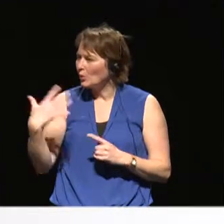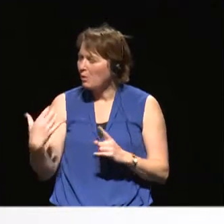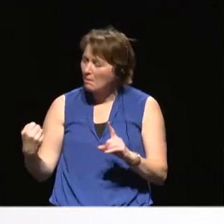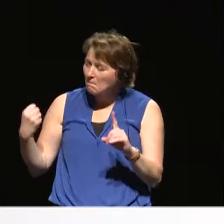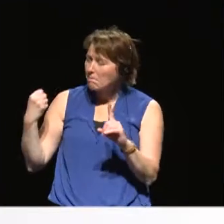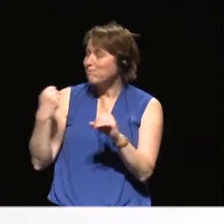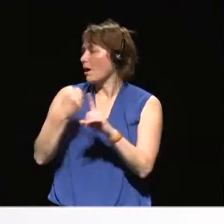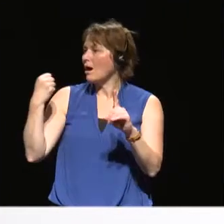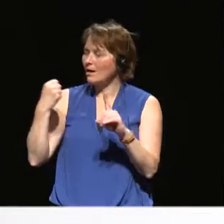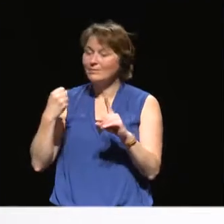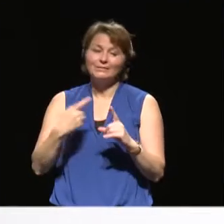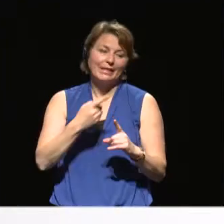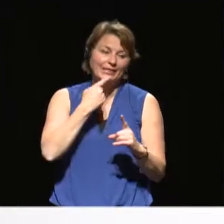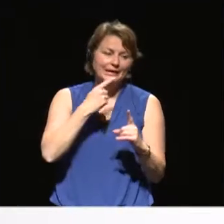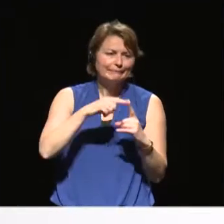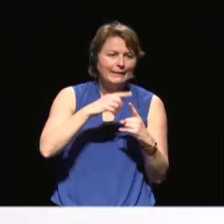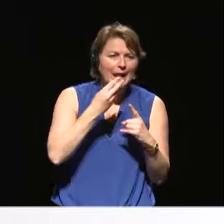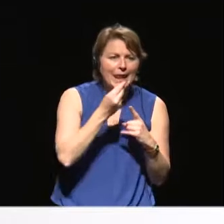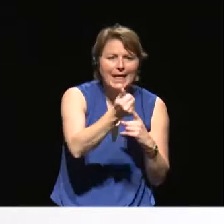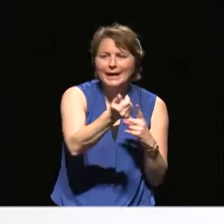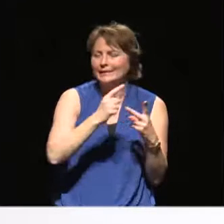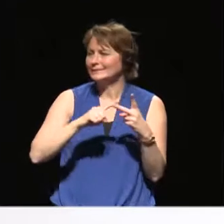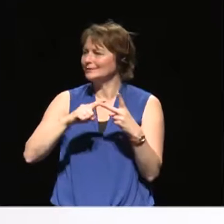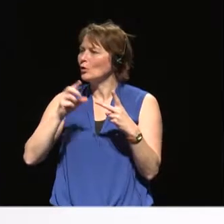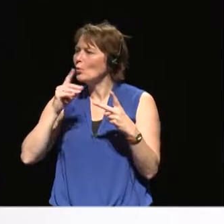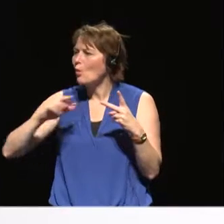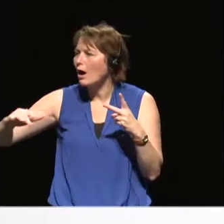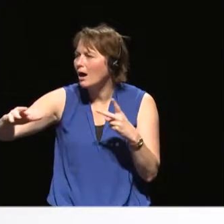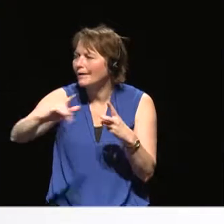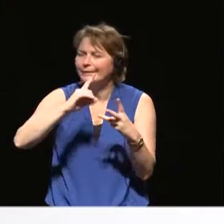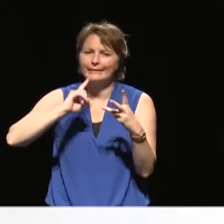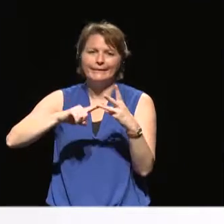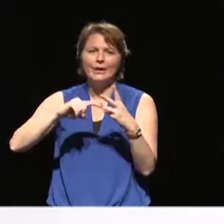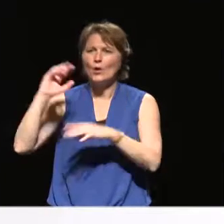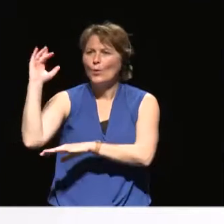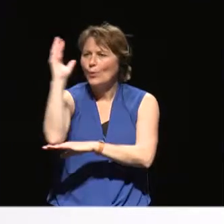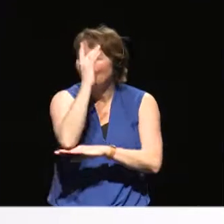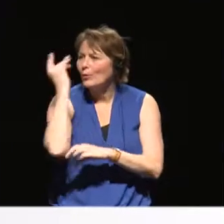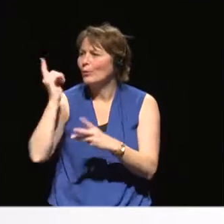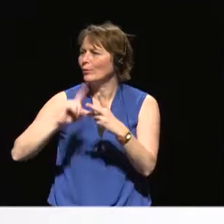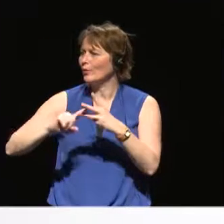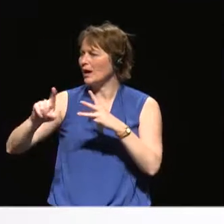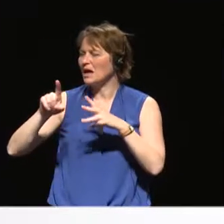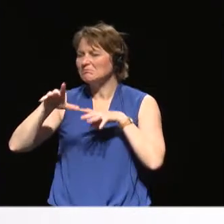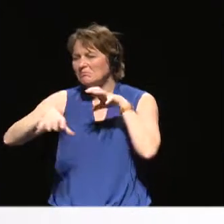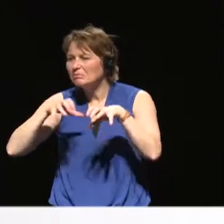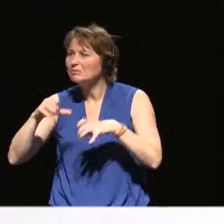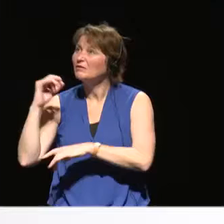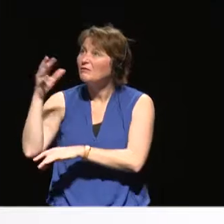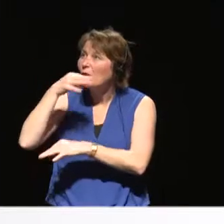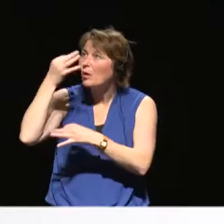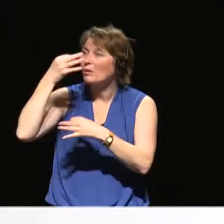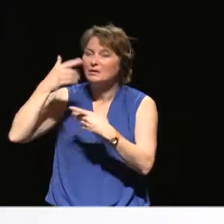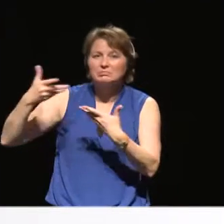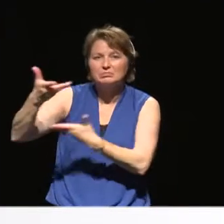We talk about land, we talk about water, we talk about timber, we talk about wildlife, both flora and fauna,